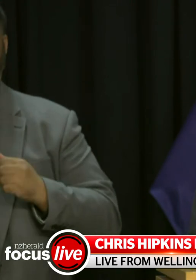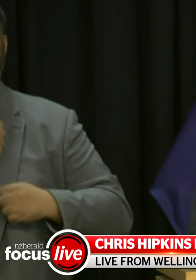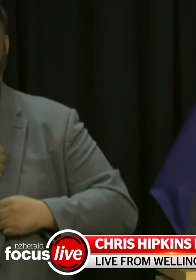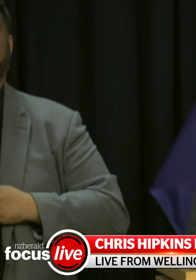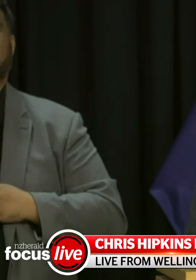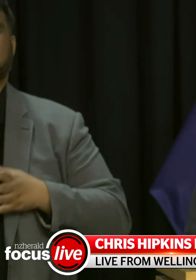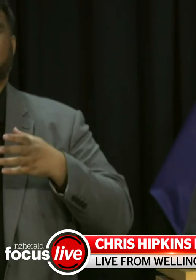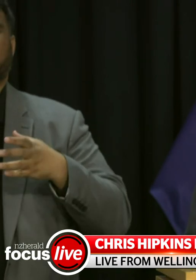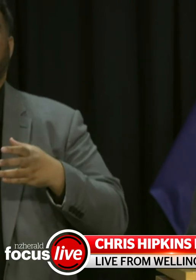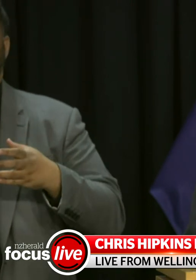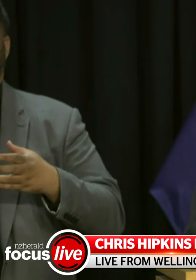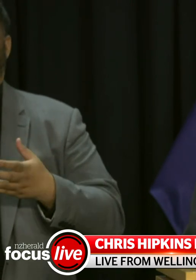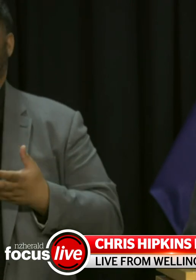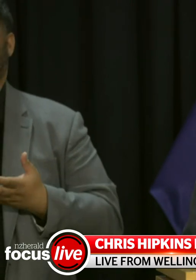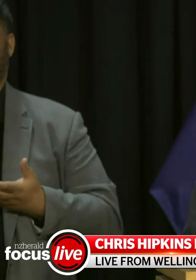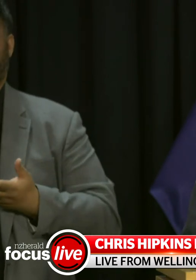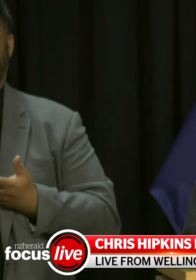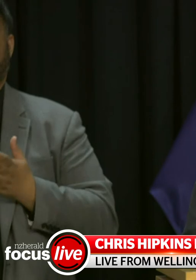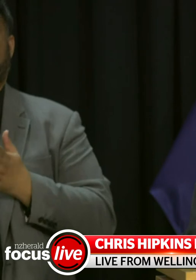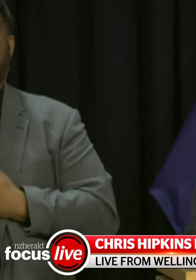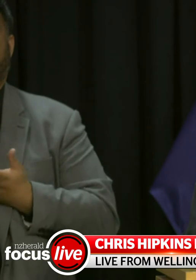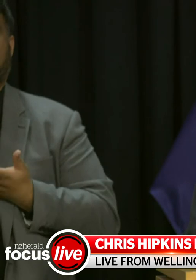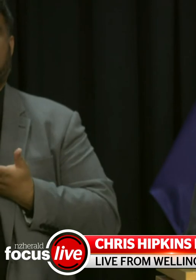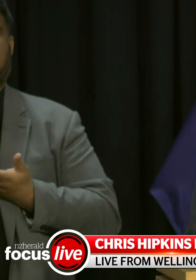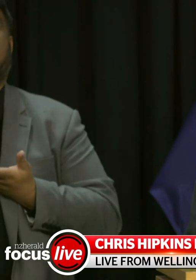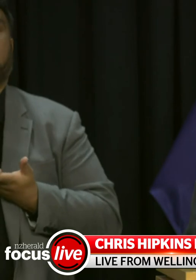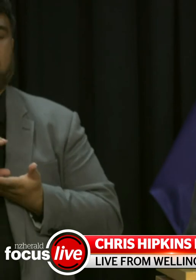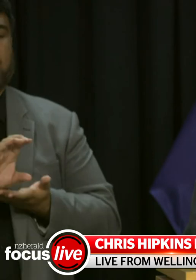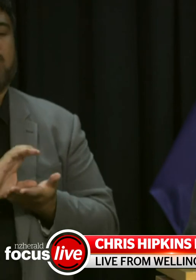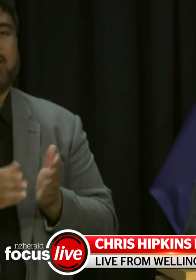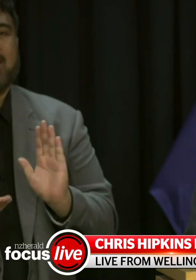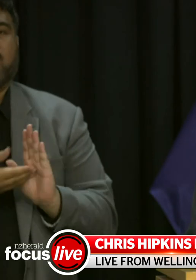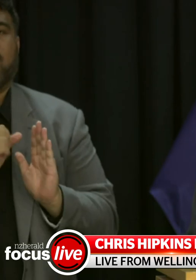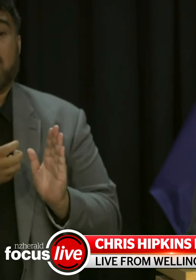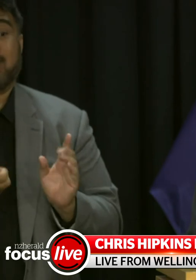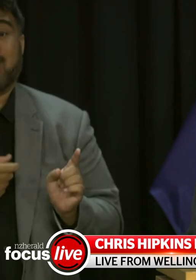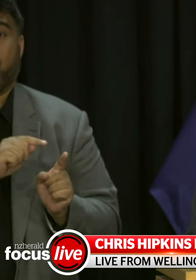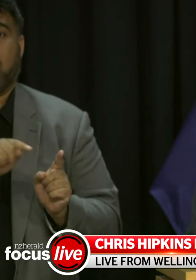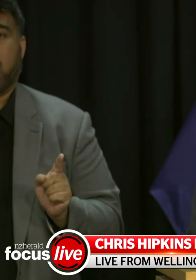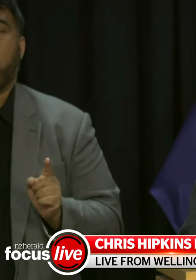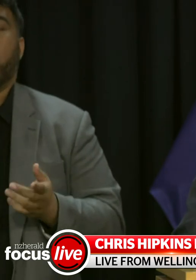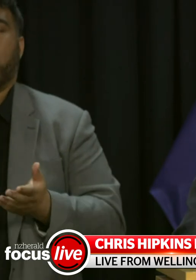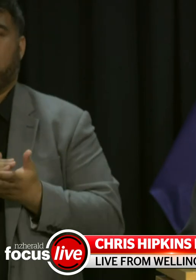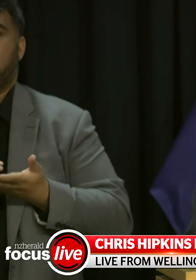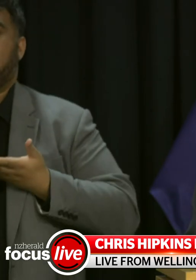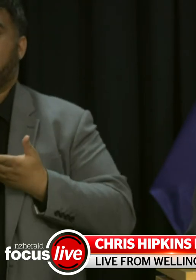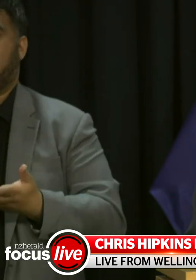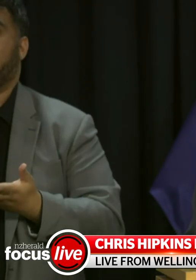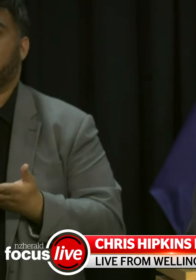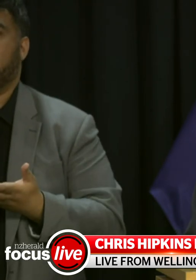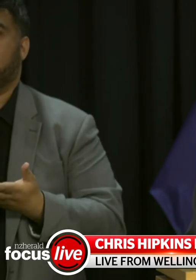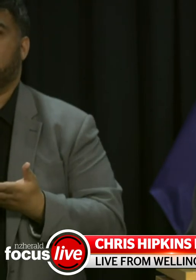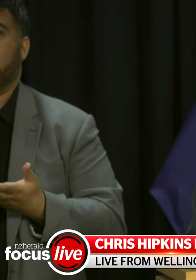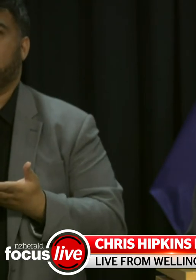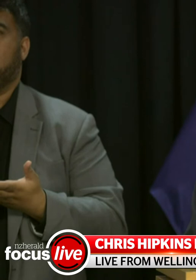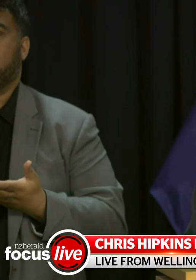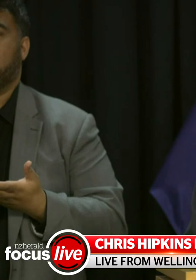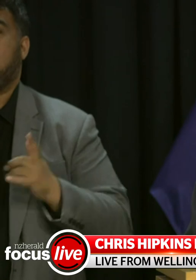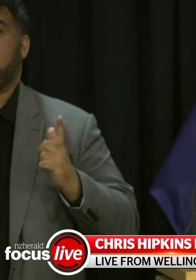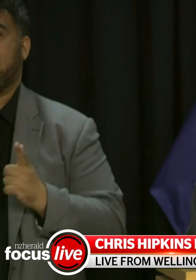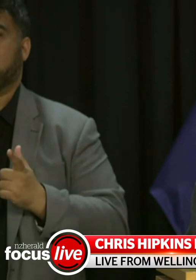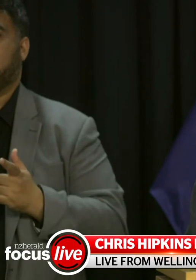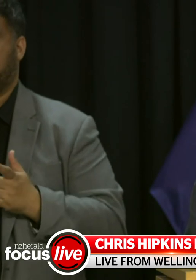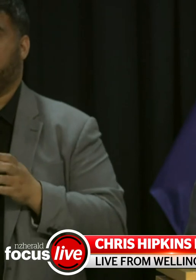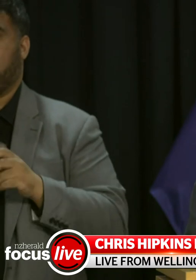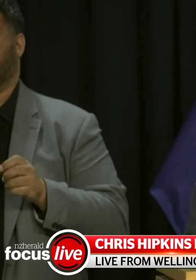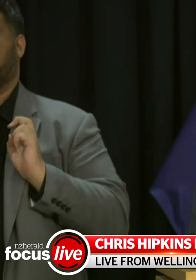sum payments to most Defence Force personnel, that had an immediate effect of reducing the number of resignations